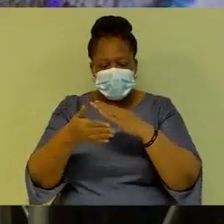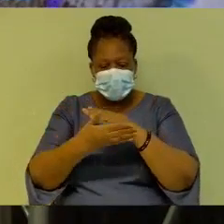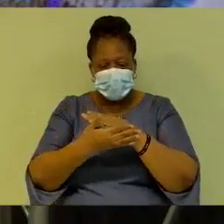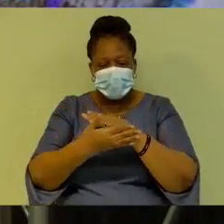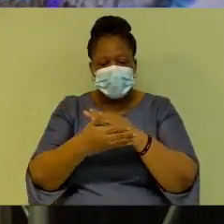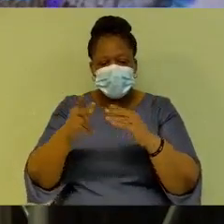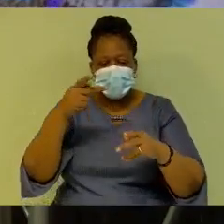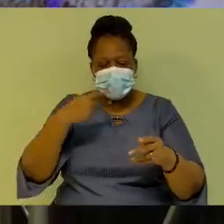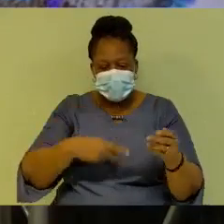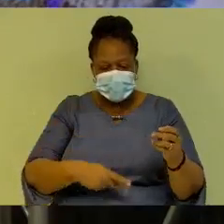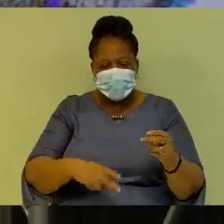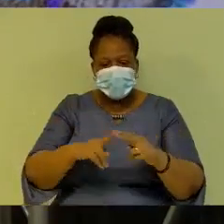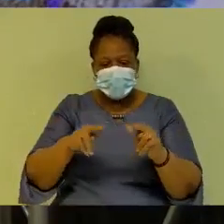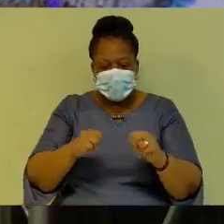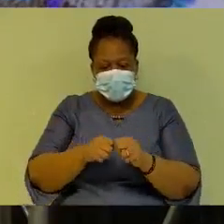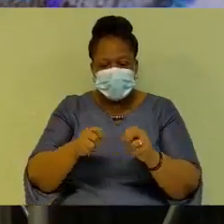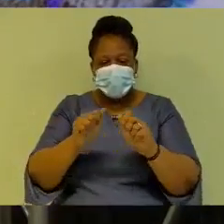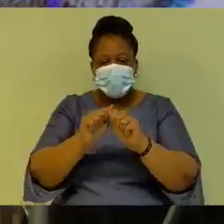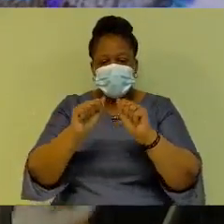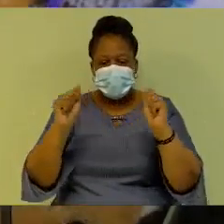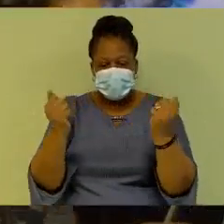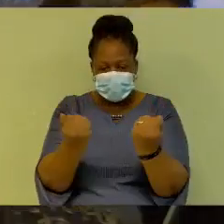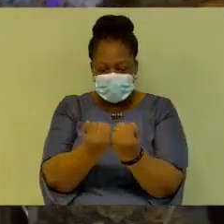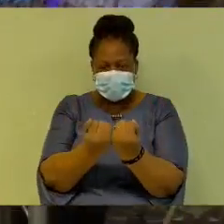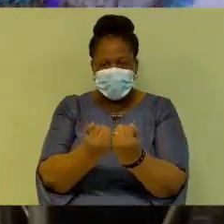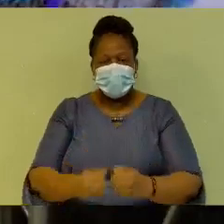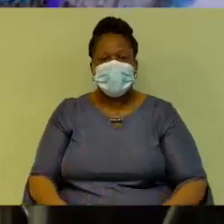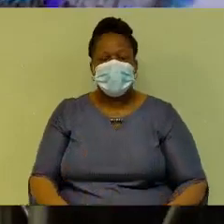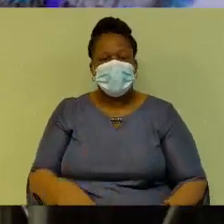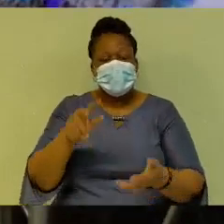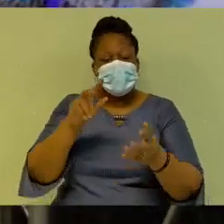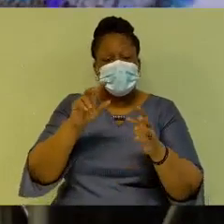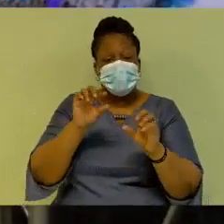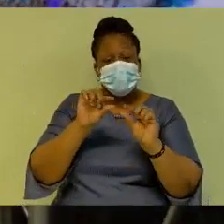Division Association. Thank you.